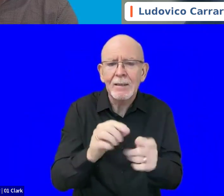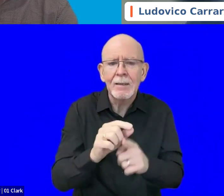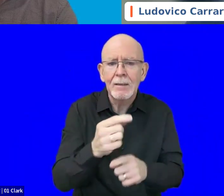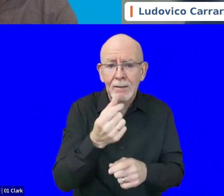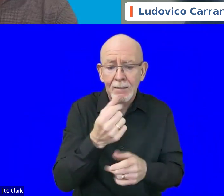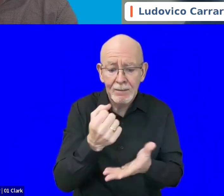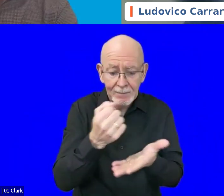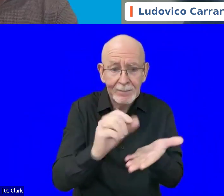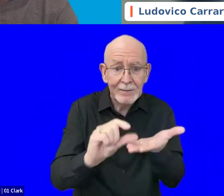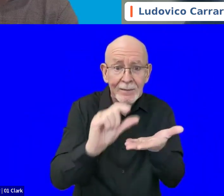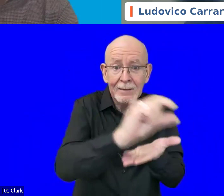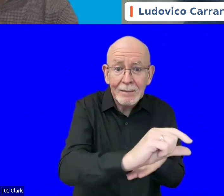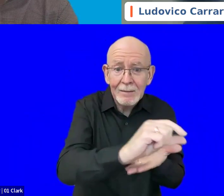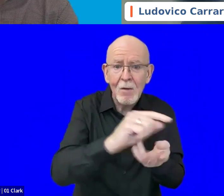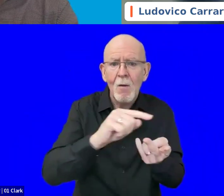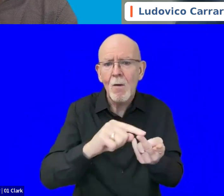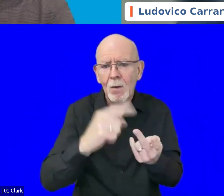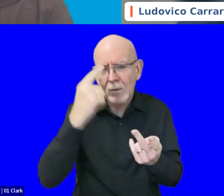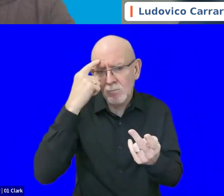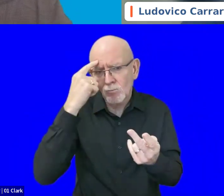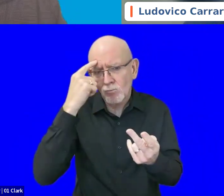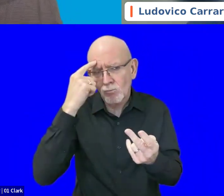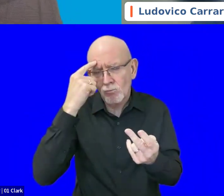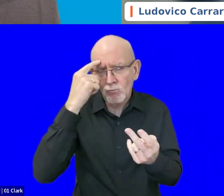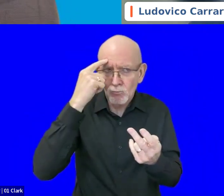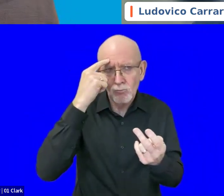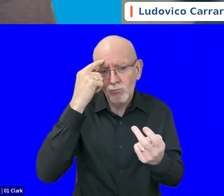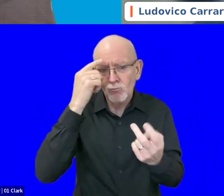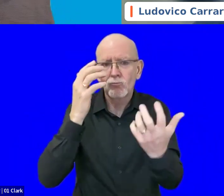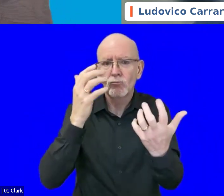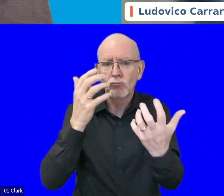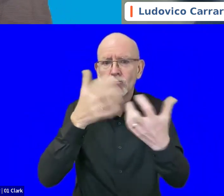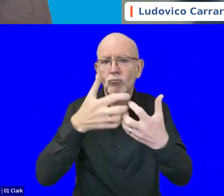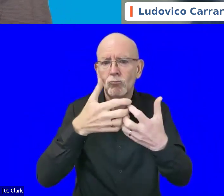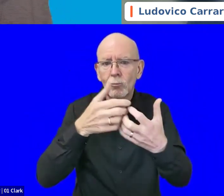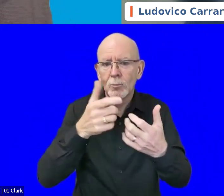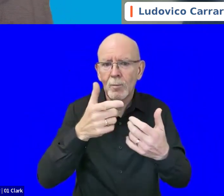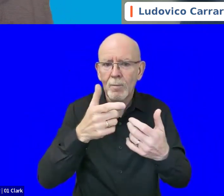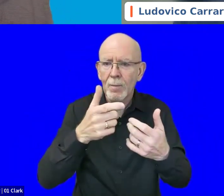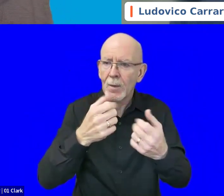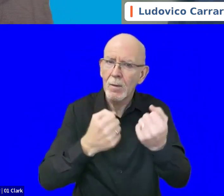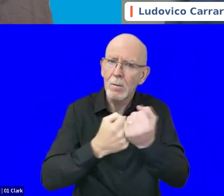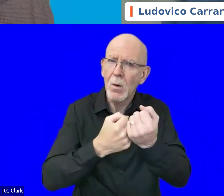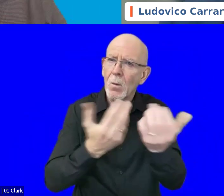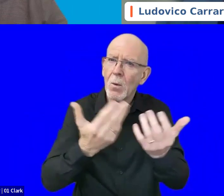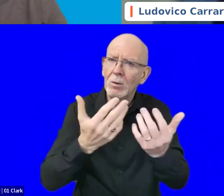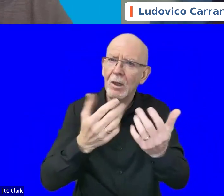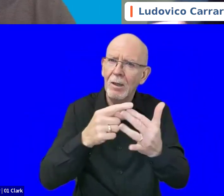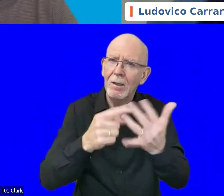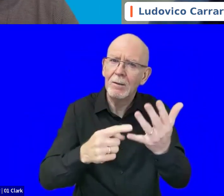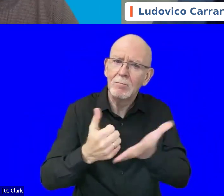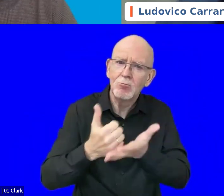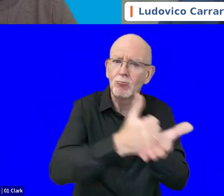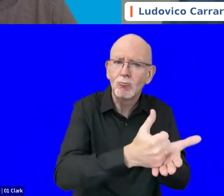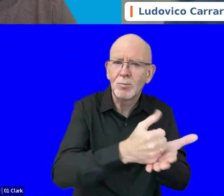all means, SOL will not address the needs of different type of disabilities, and that is how